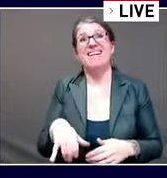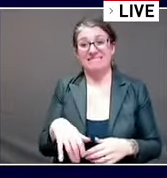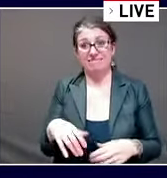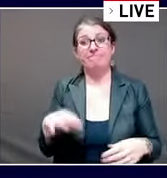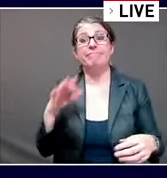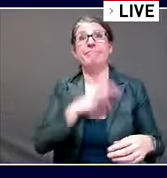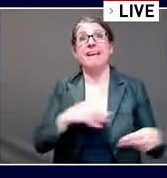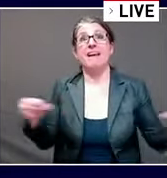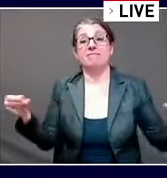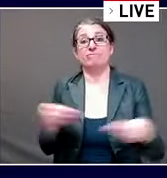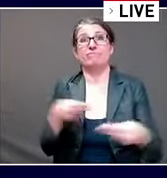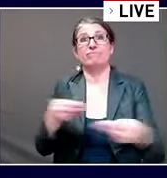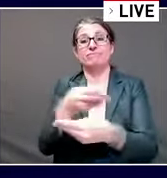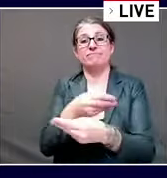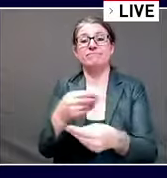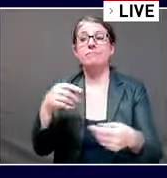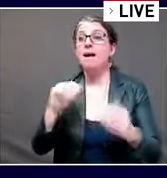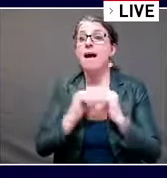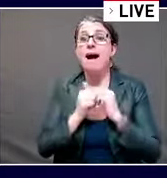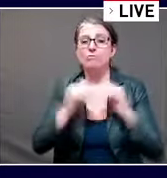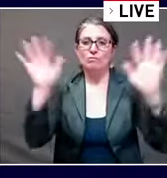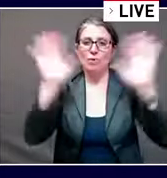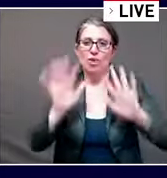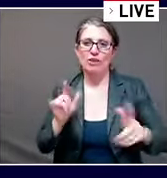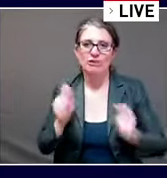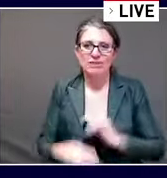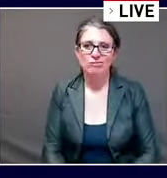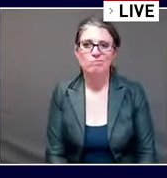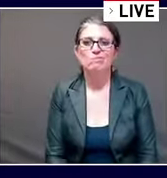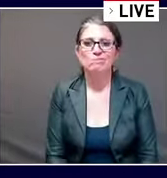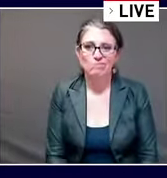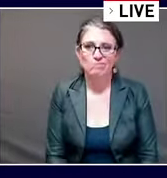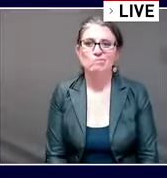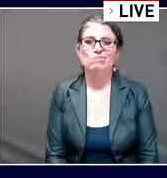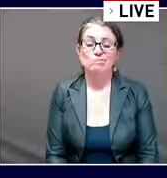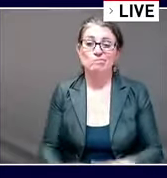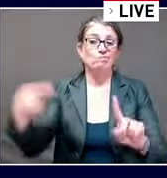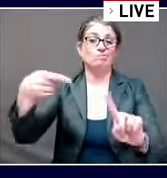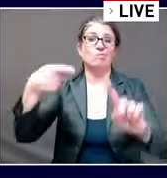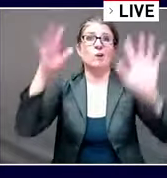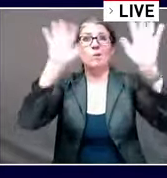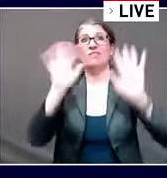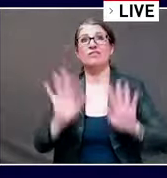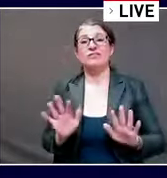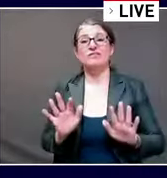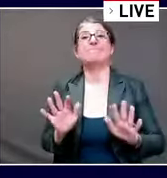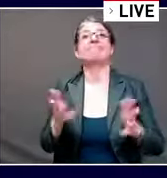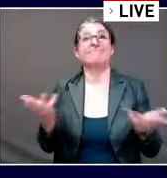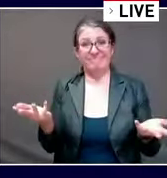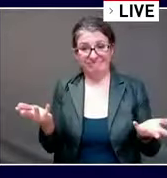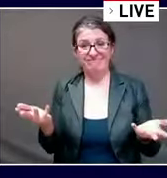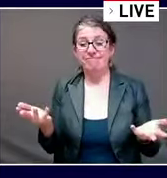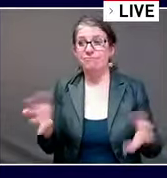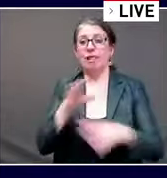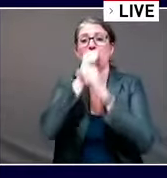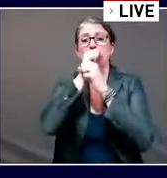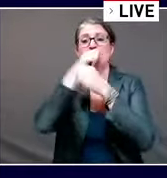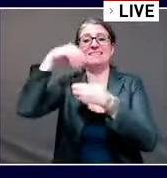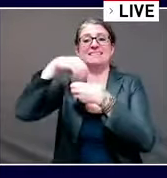weather does two things. The weather drives more folks indoors, so that's one immediate